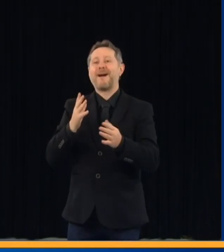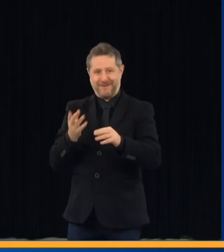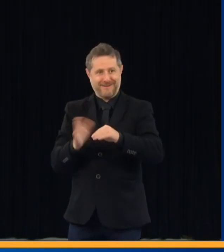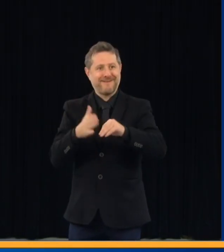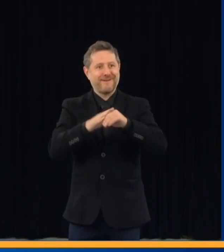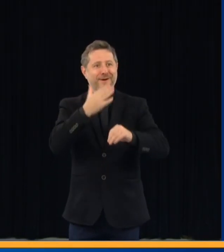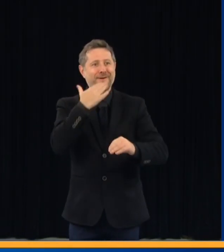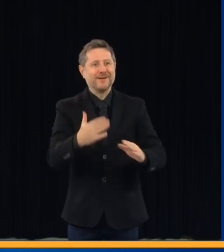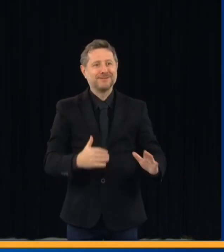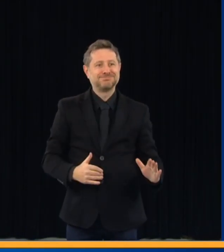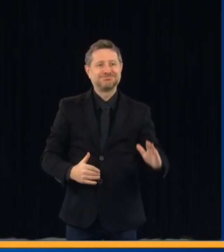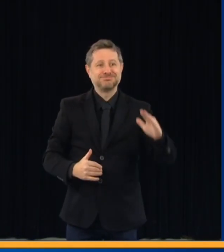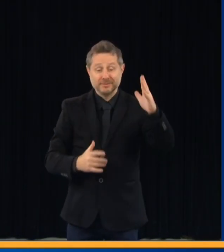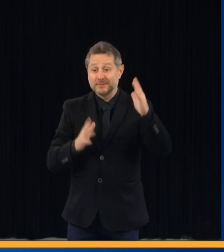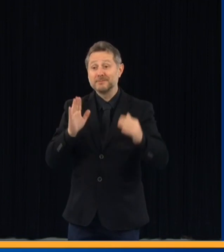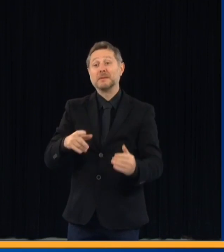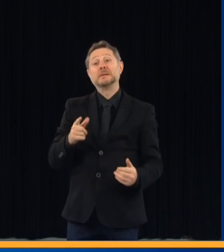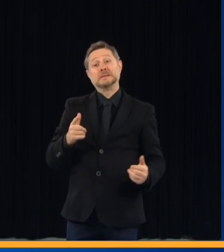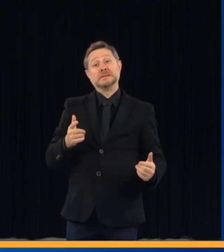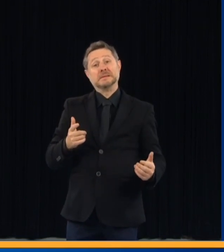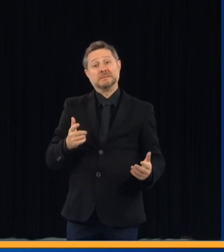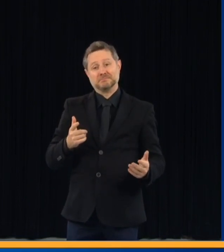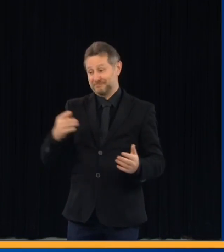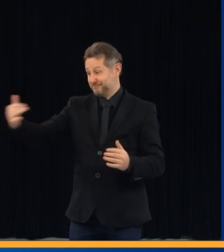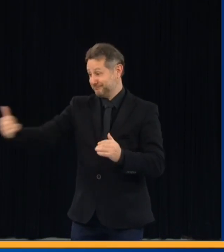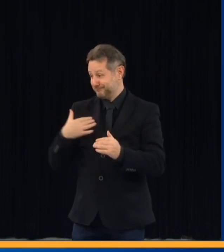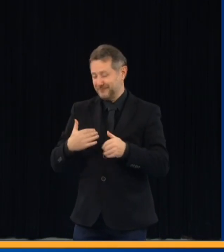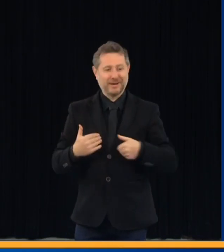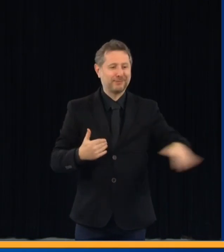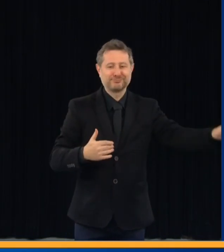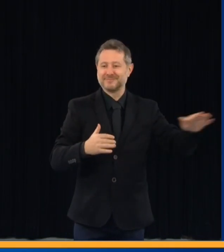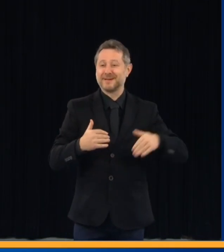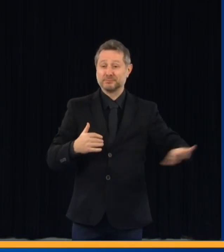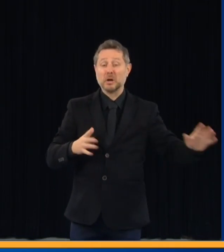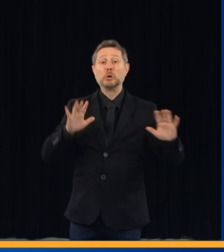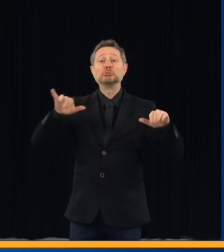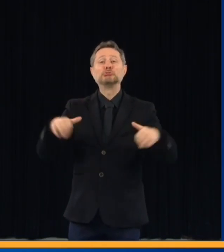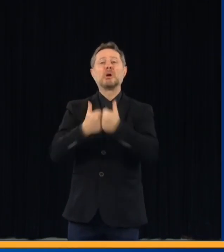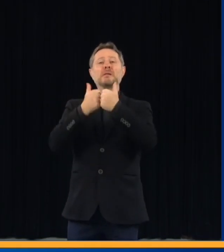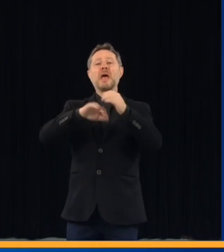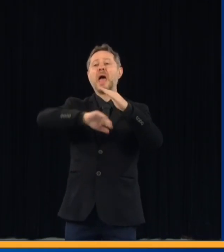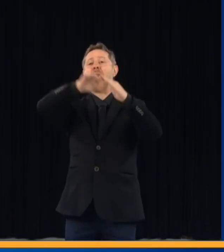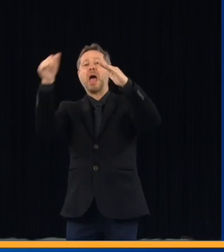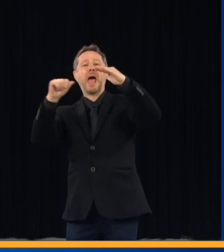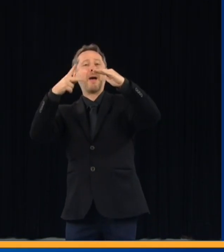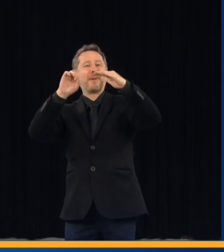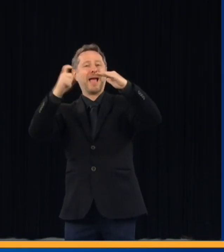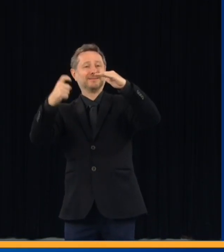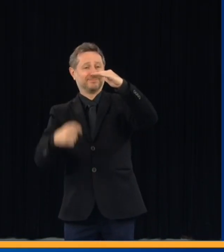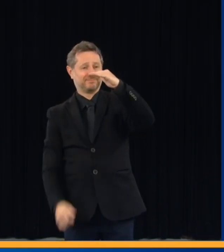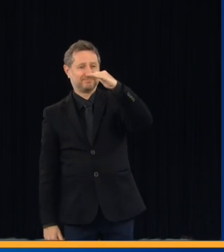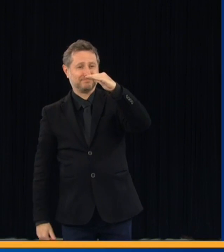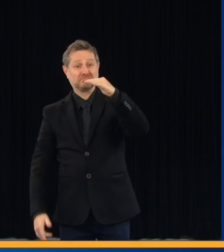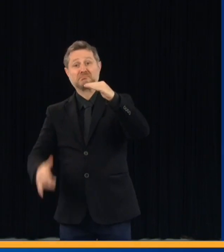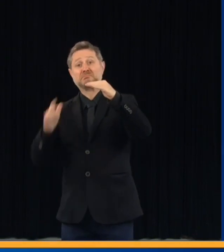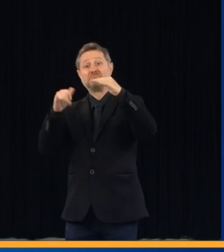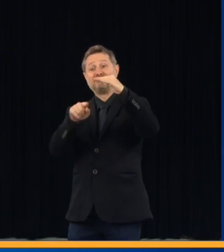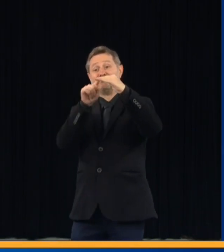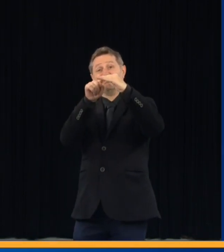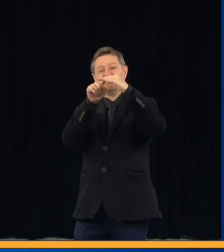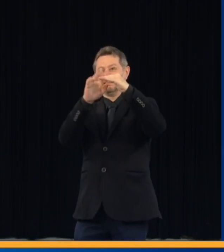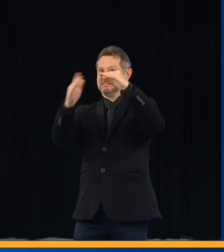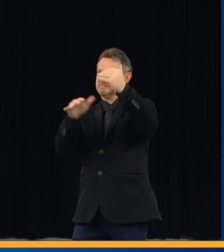out. Challenge is still at the apex. That's what this has been all about